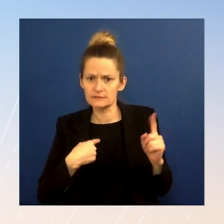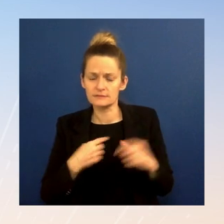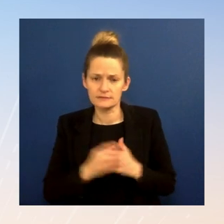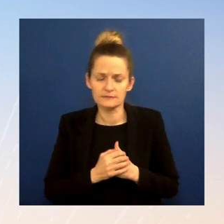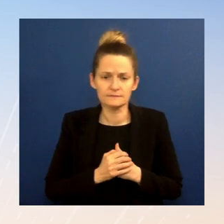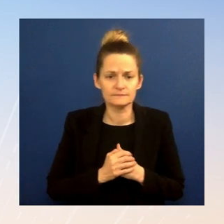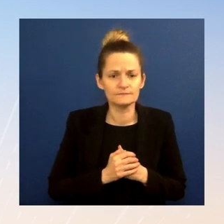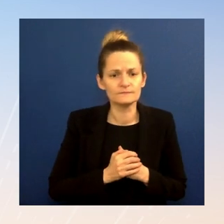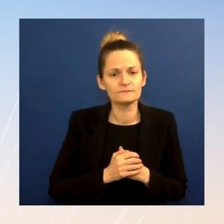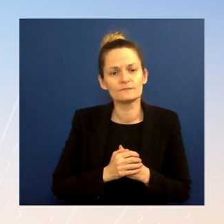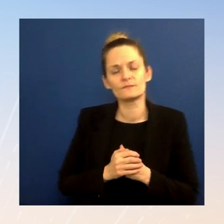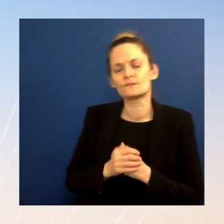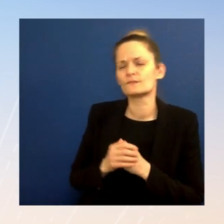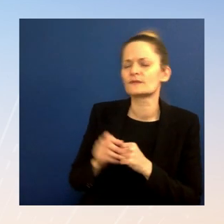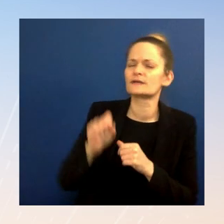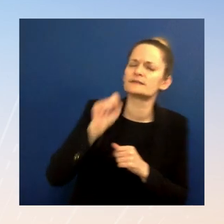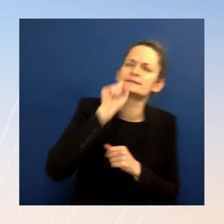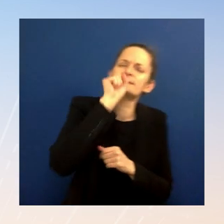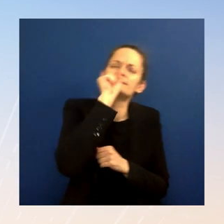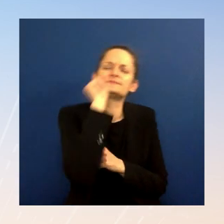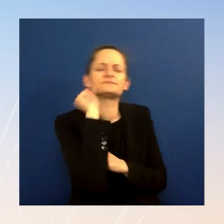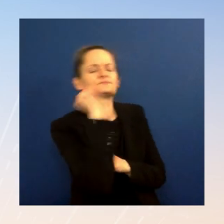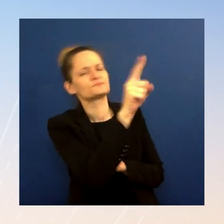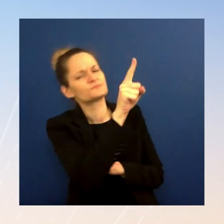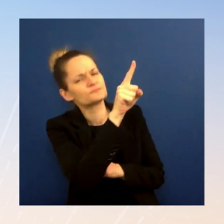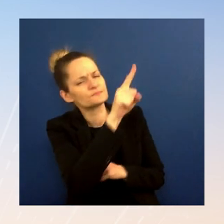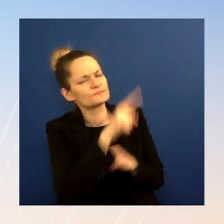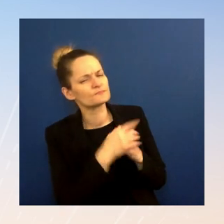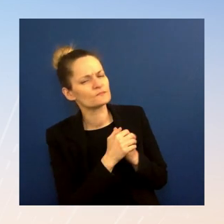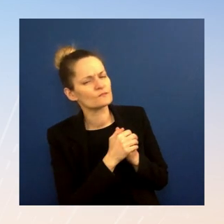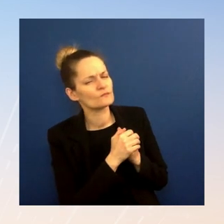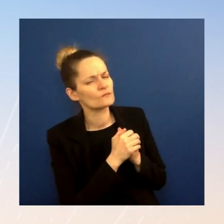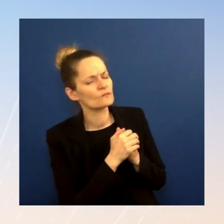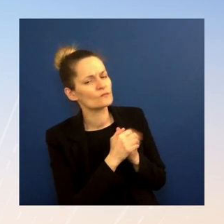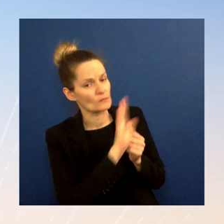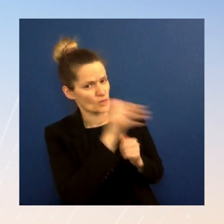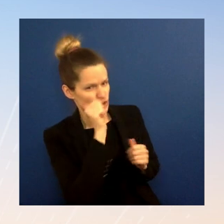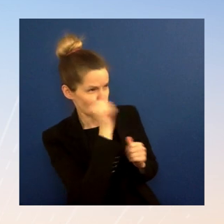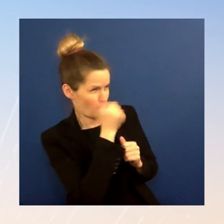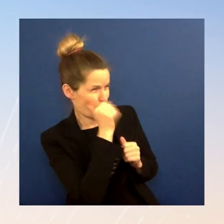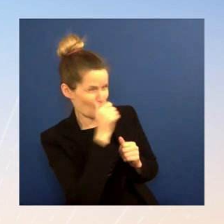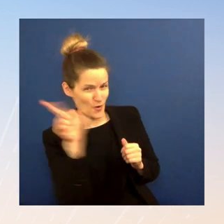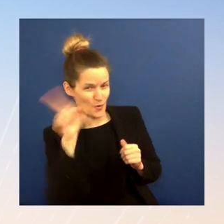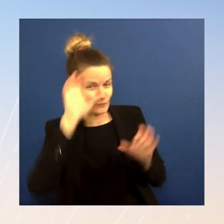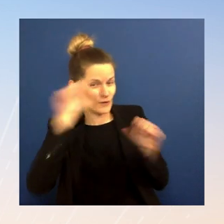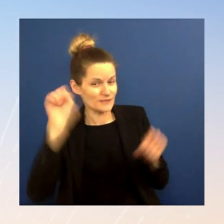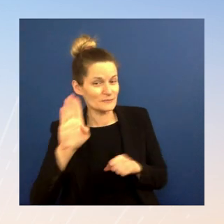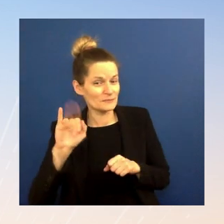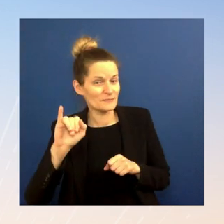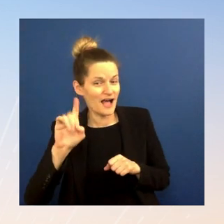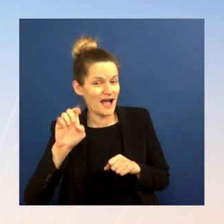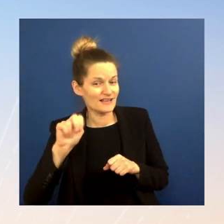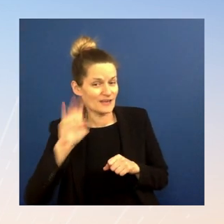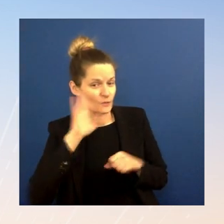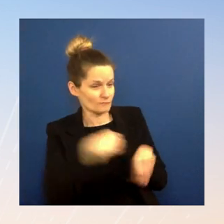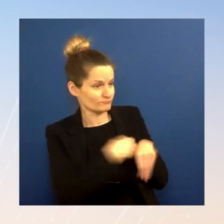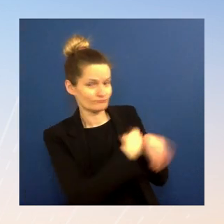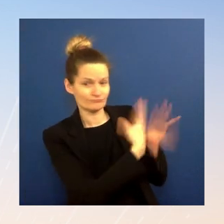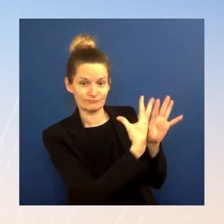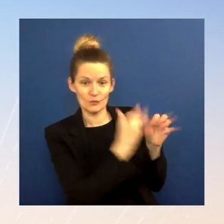between the President and Professor Xi tomorrow, has the U.S. government made a determination whether China has decided whether or not